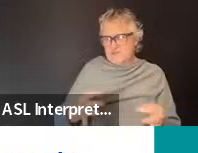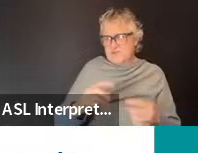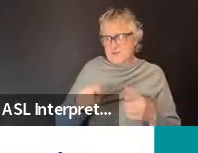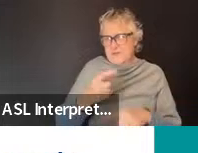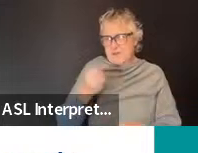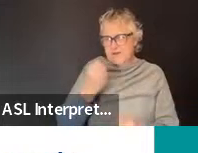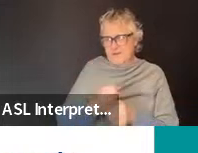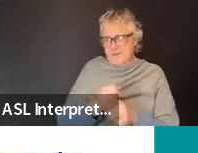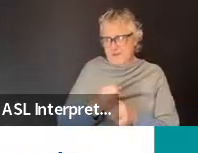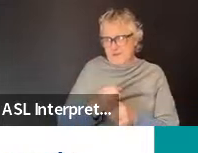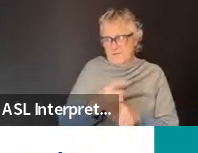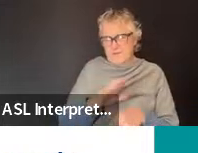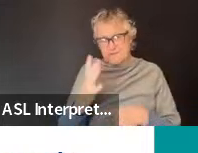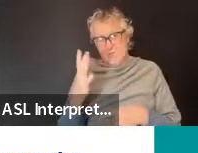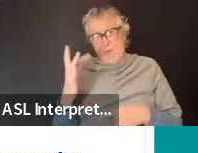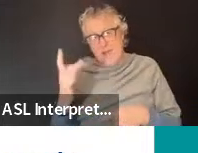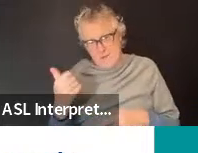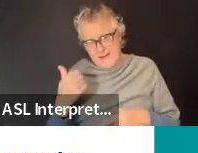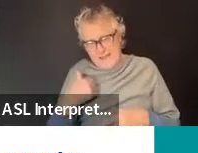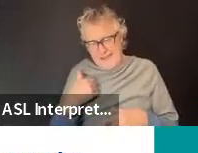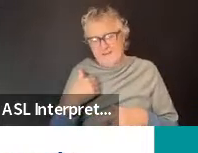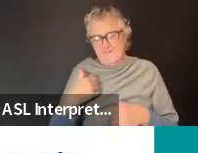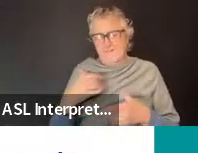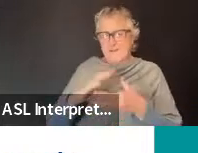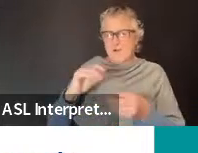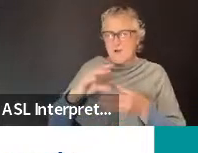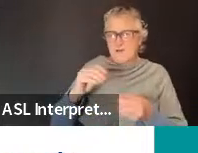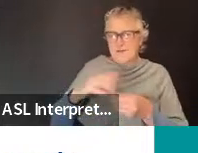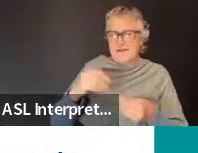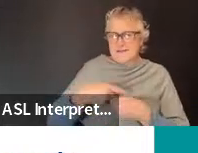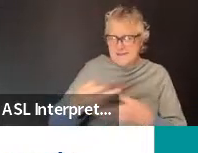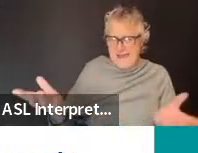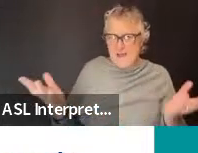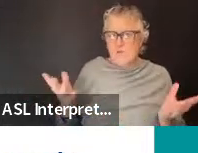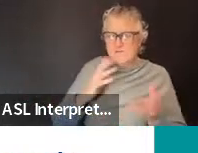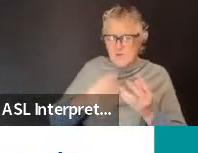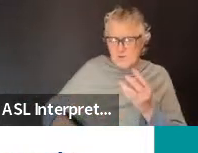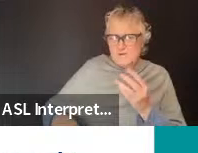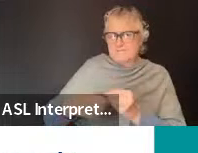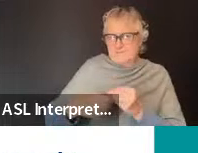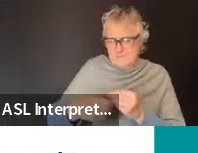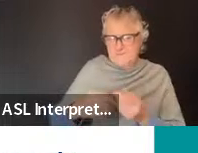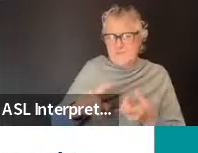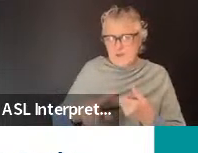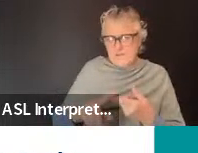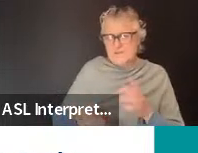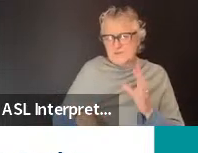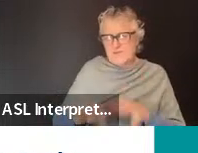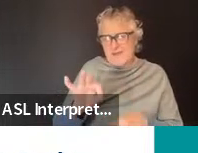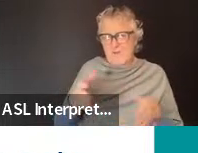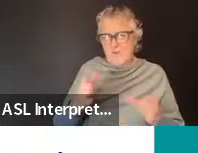have a supplement out for comment. We can take those comments and find ways to adjust.